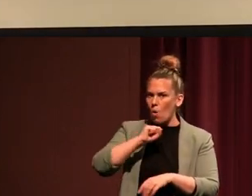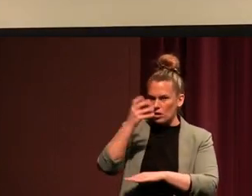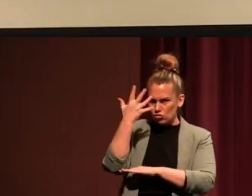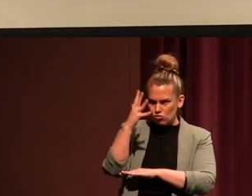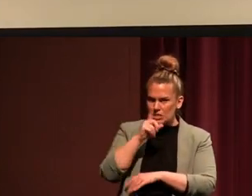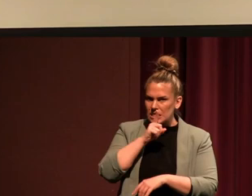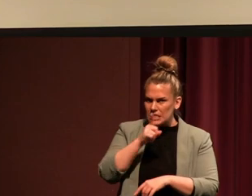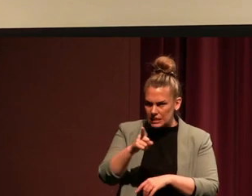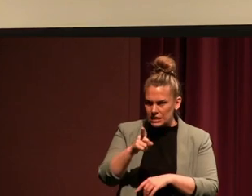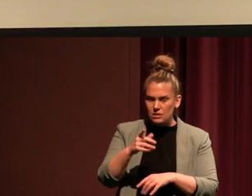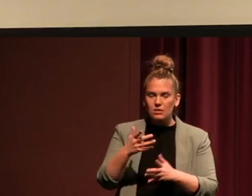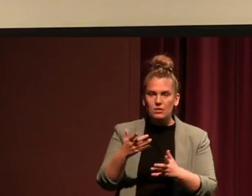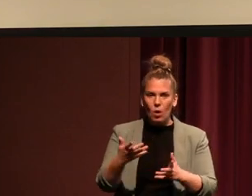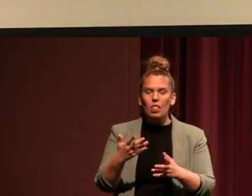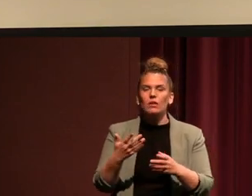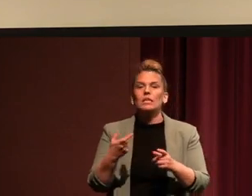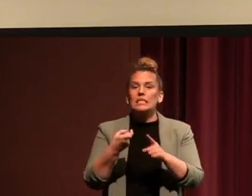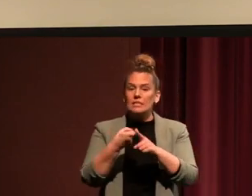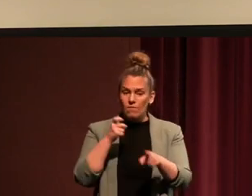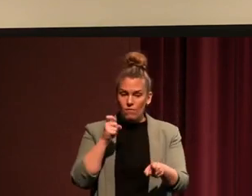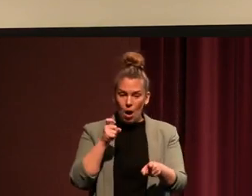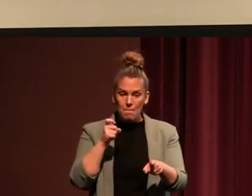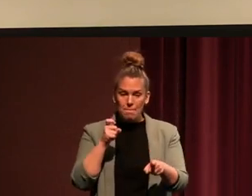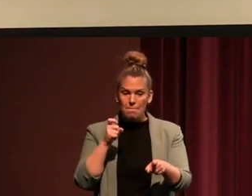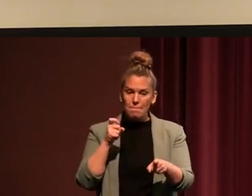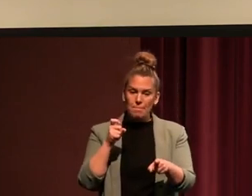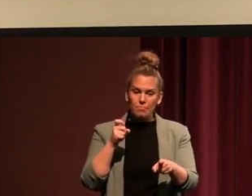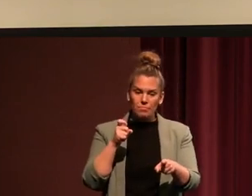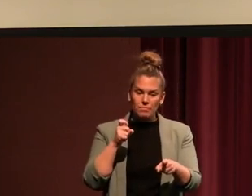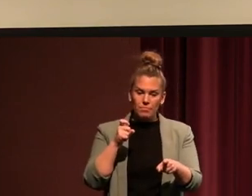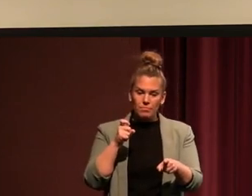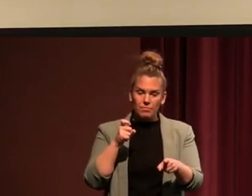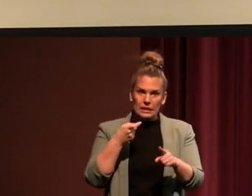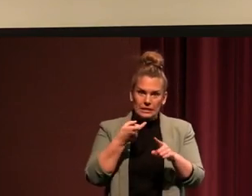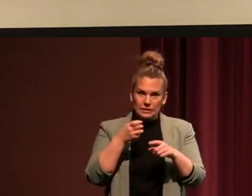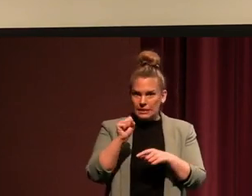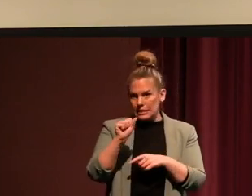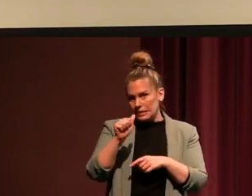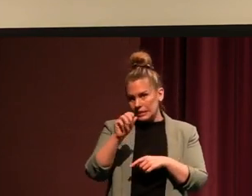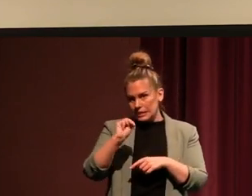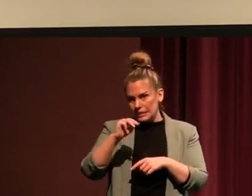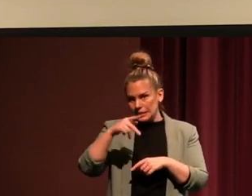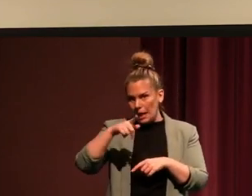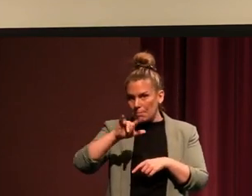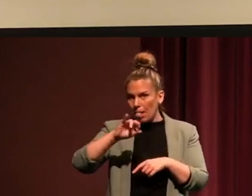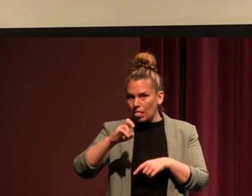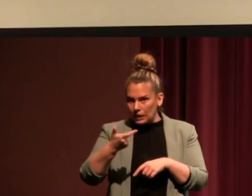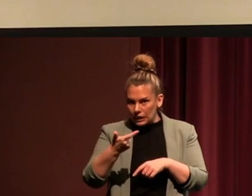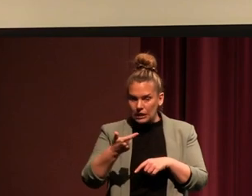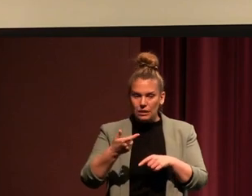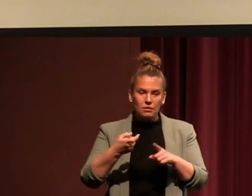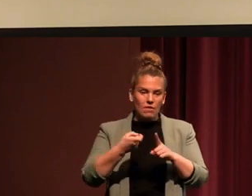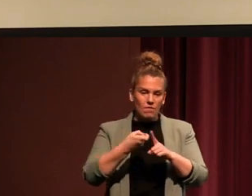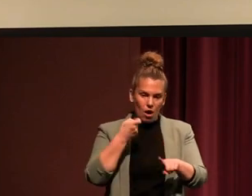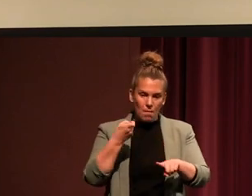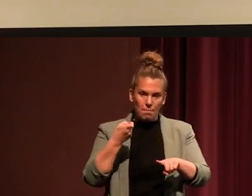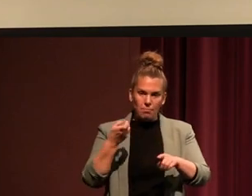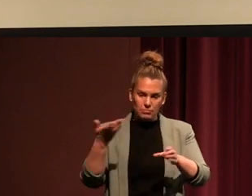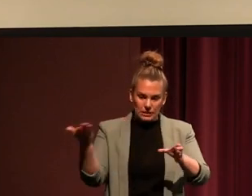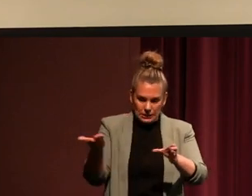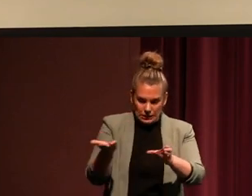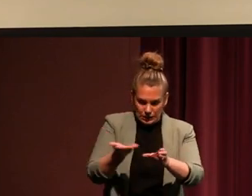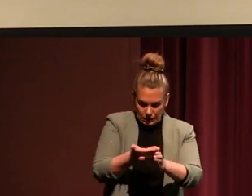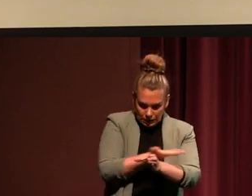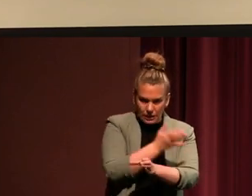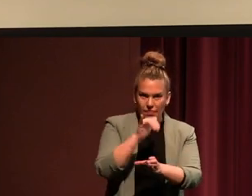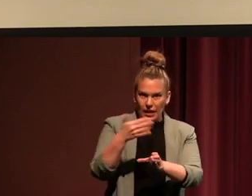By sampling, either from using a chainsaw to saw up a dead piece of wood, or an increment borer, a live